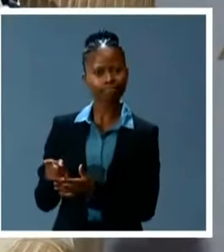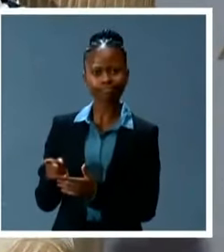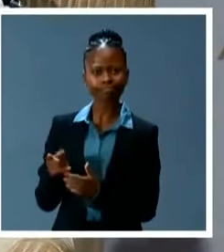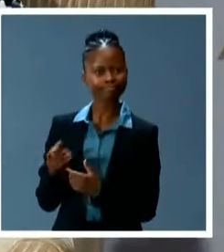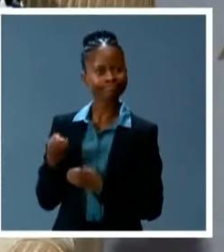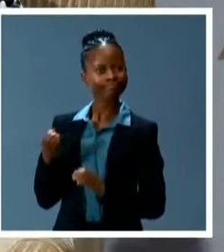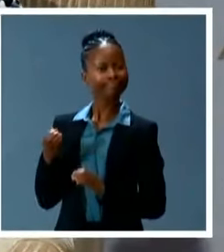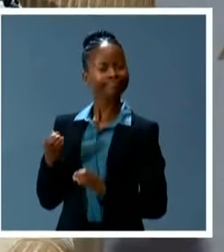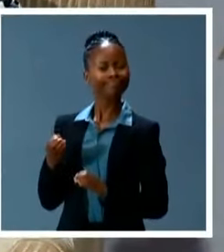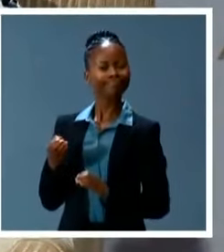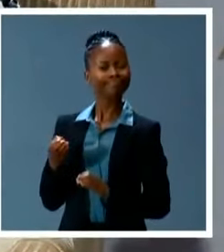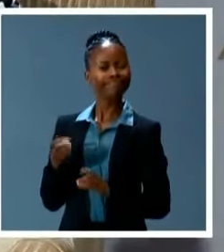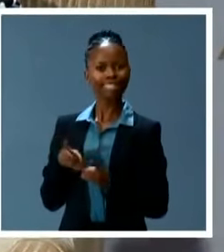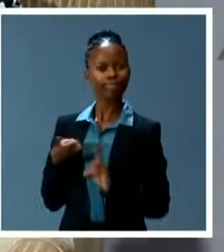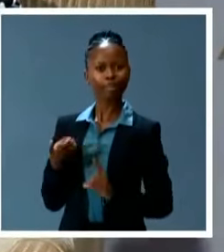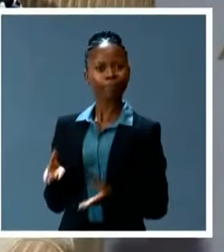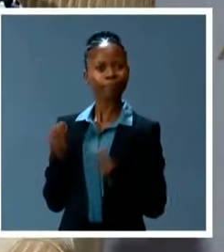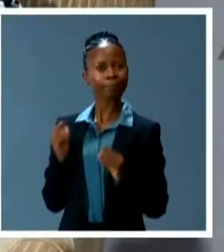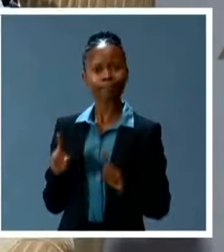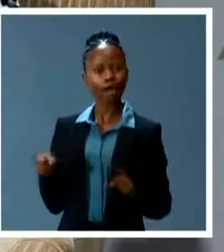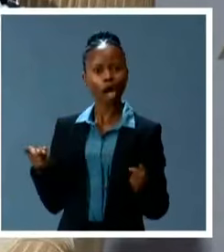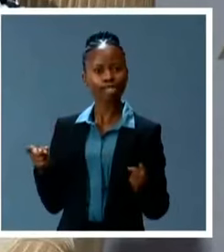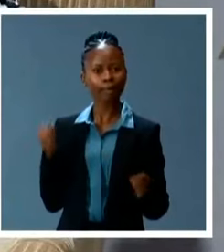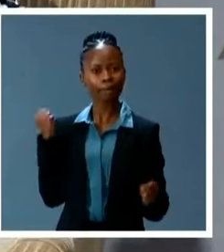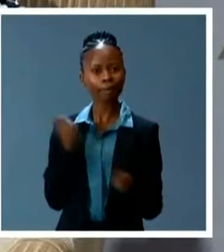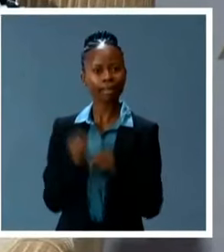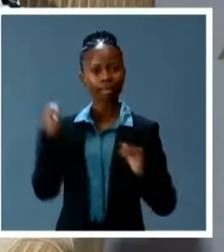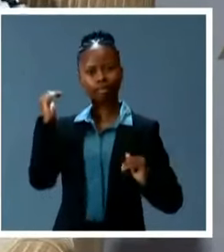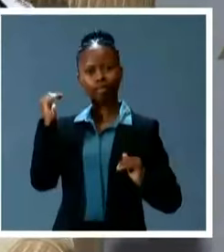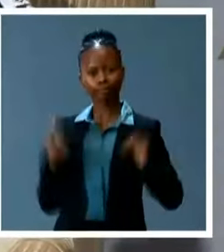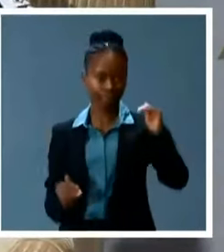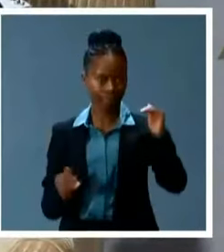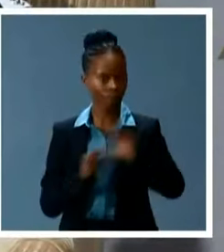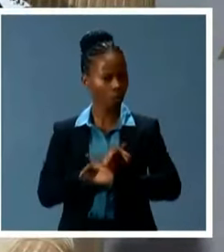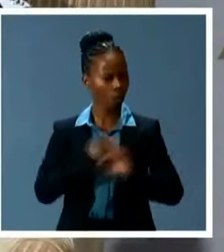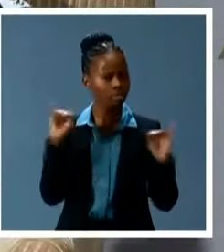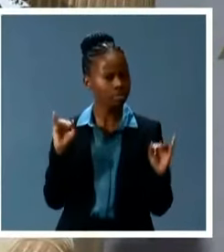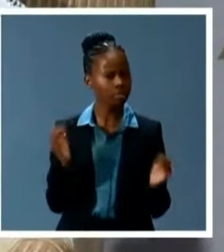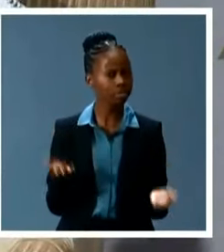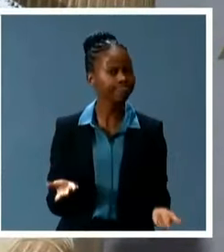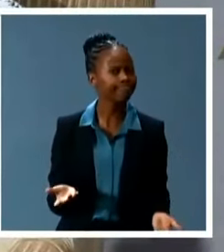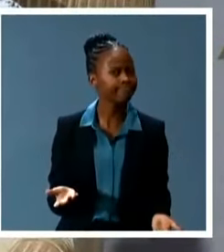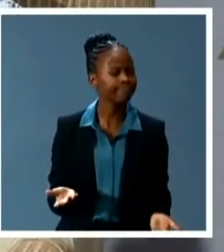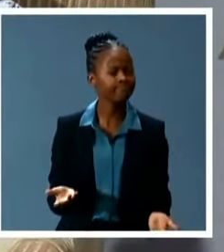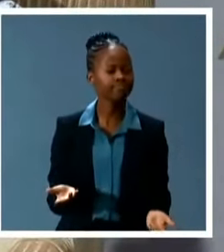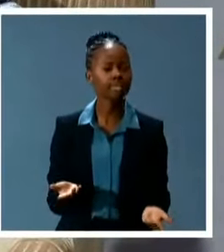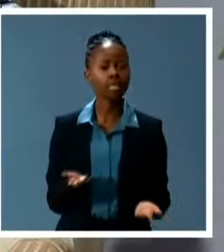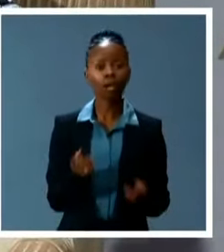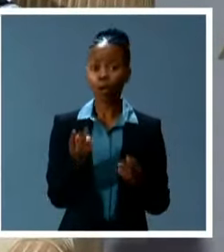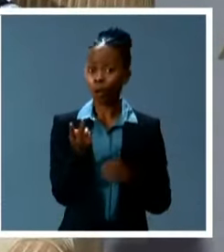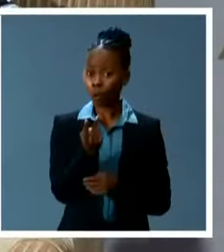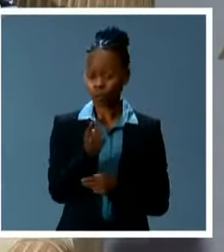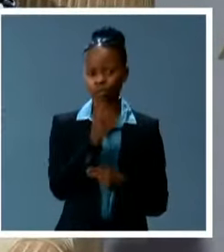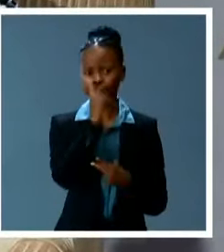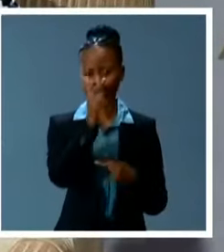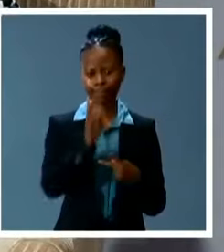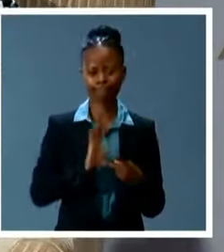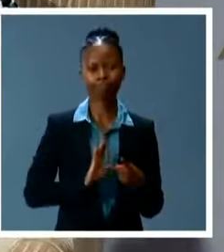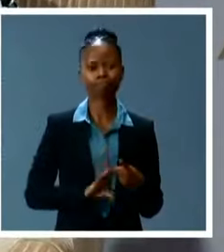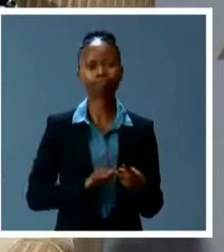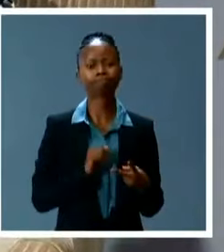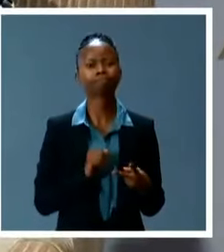and deepens and multiplies that inequality. What we're also seeing is that not only does it